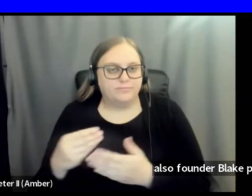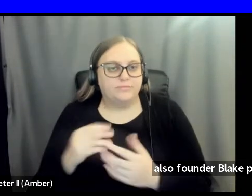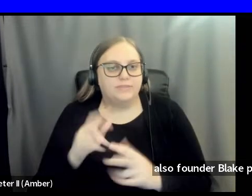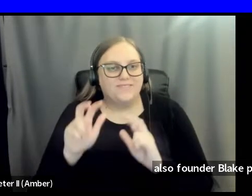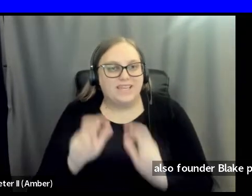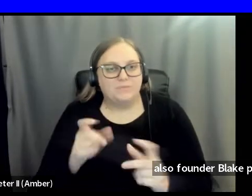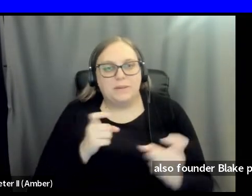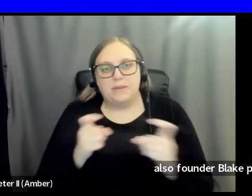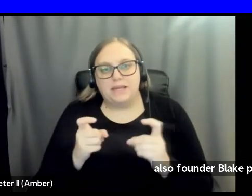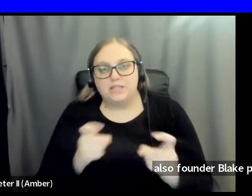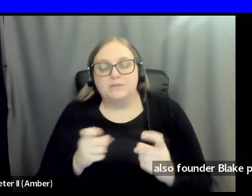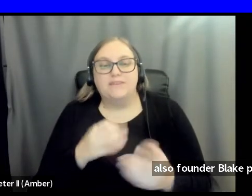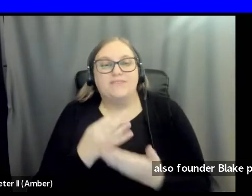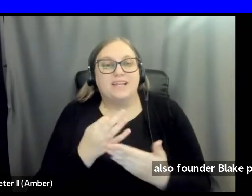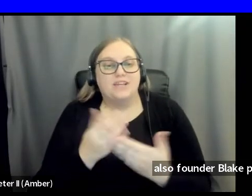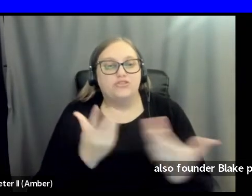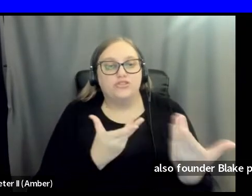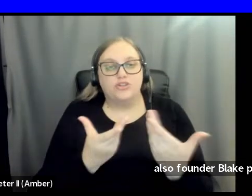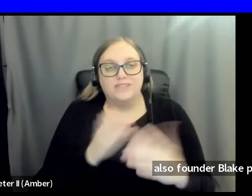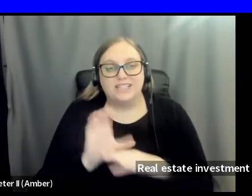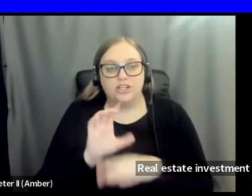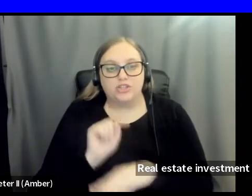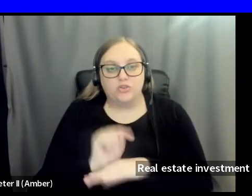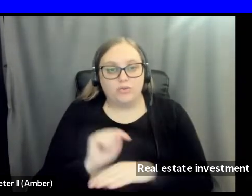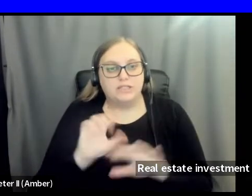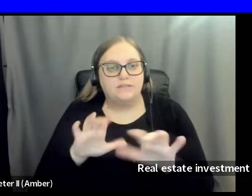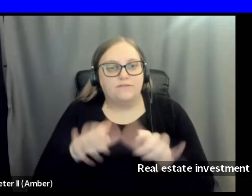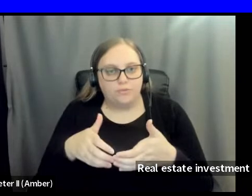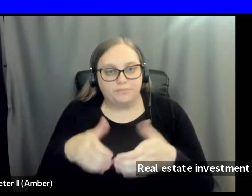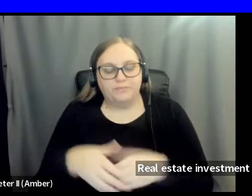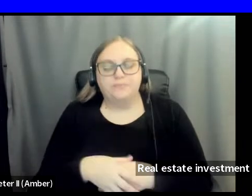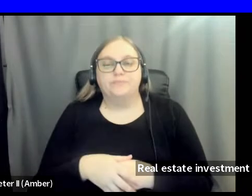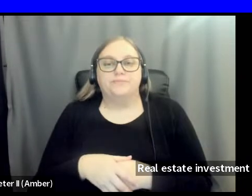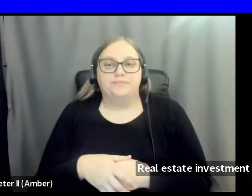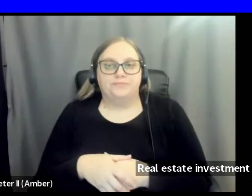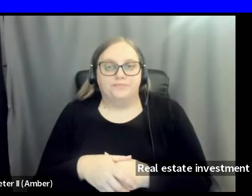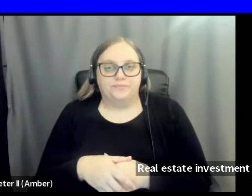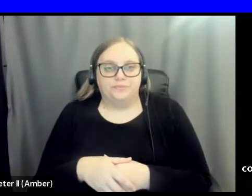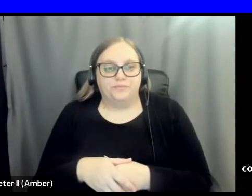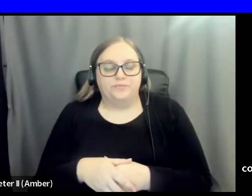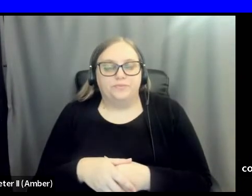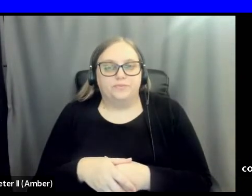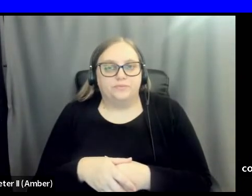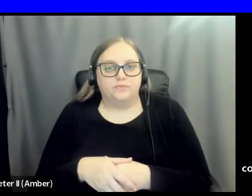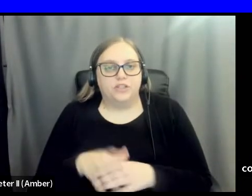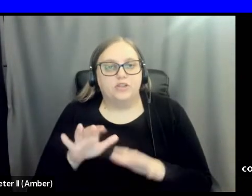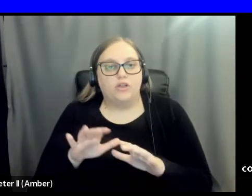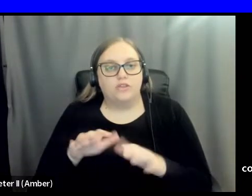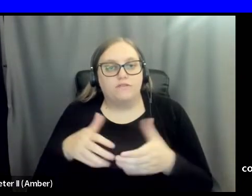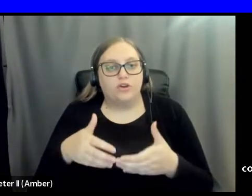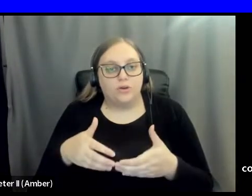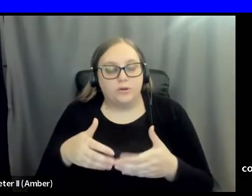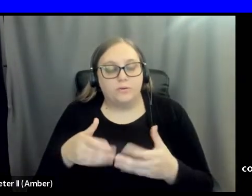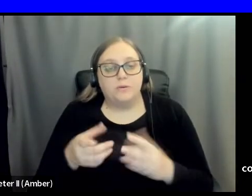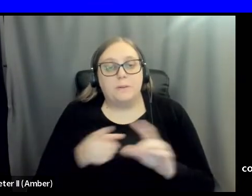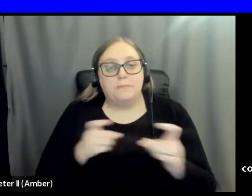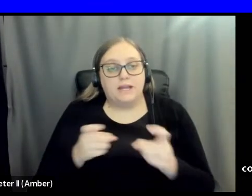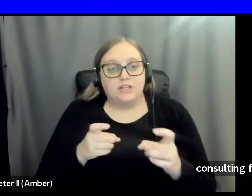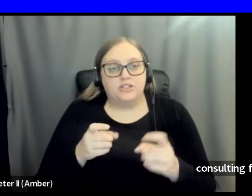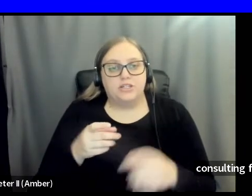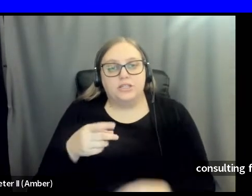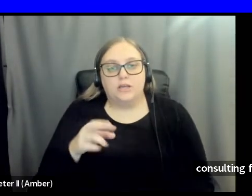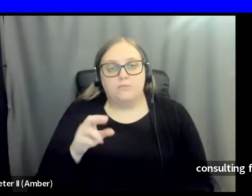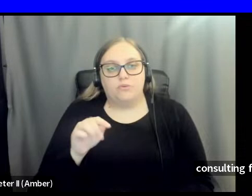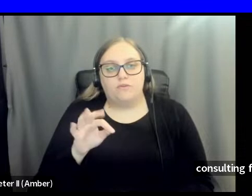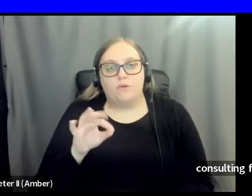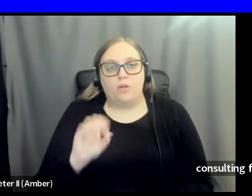investment management and financial services consulting firm. The firm manages a portfolio of